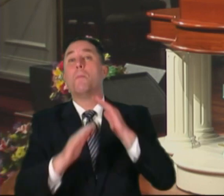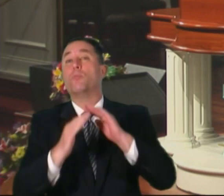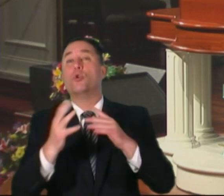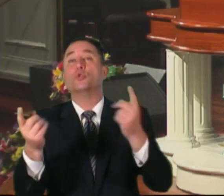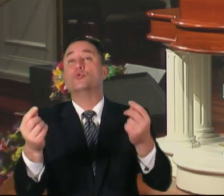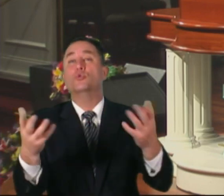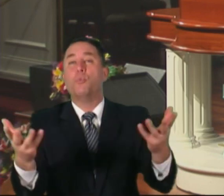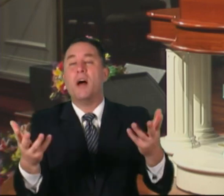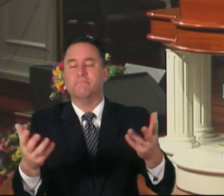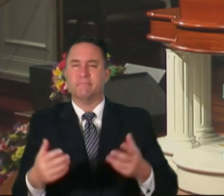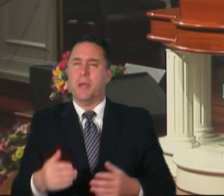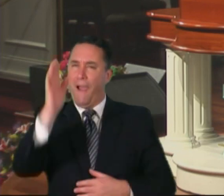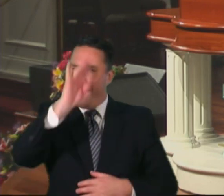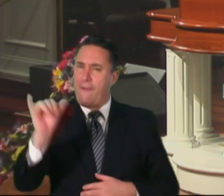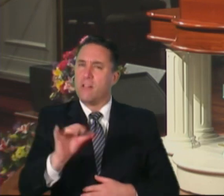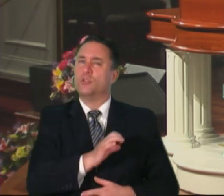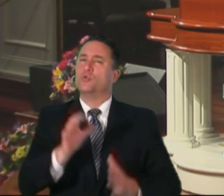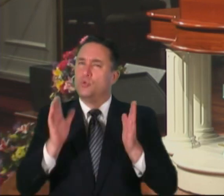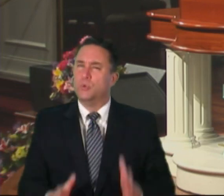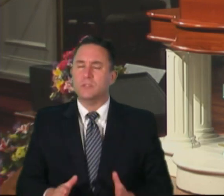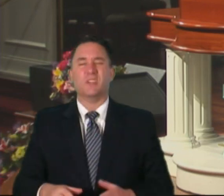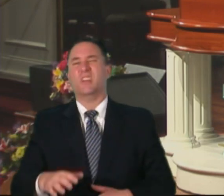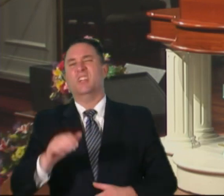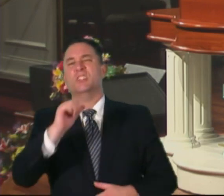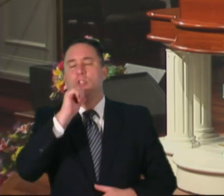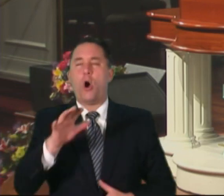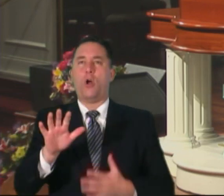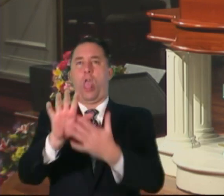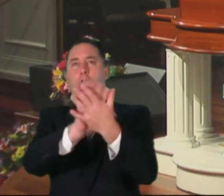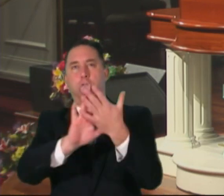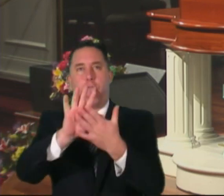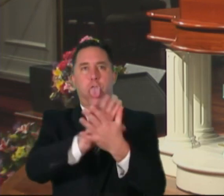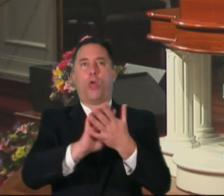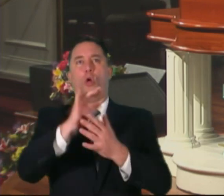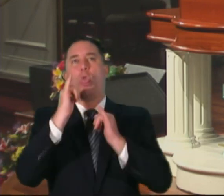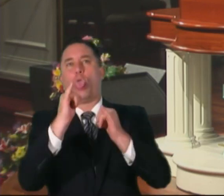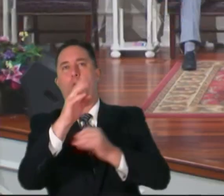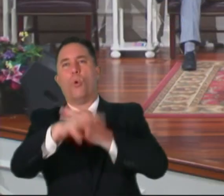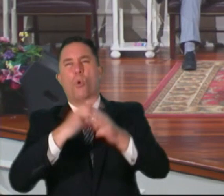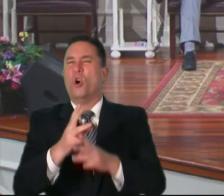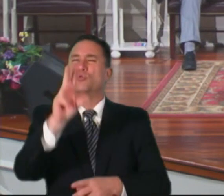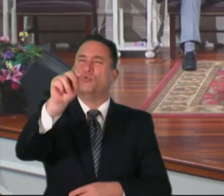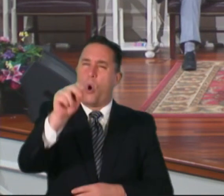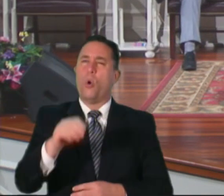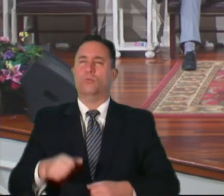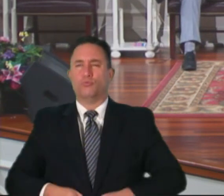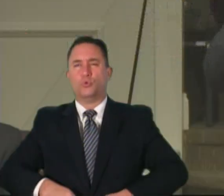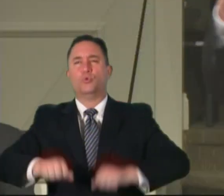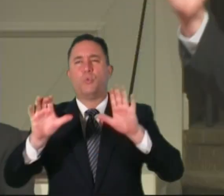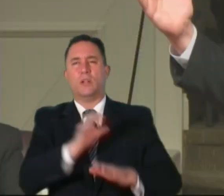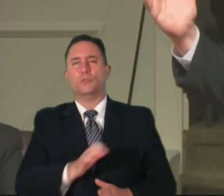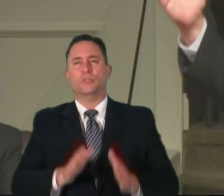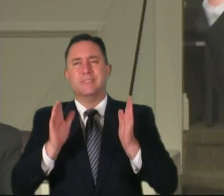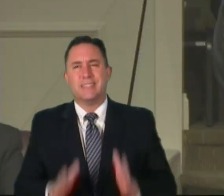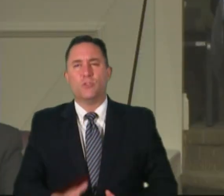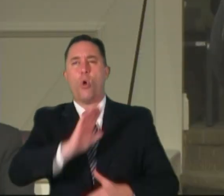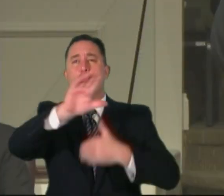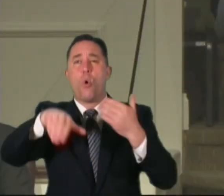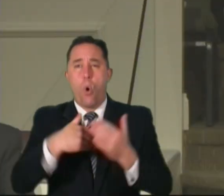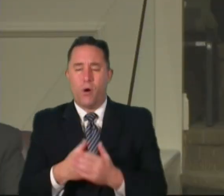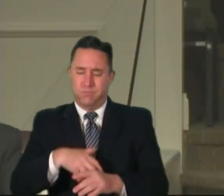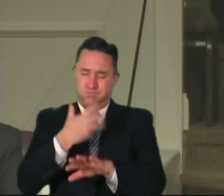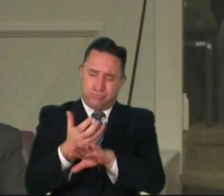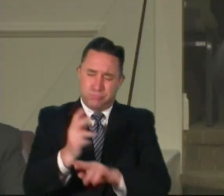community? Be a godly Christian. Don't blend into this world. Be a surrendered saint. The whole ship was